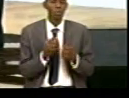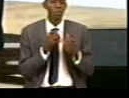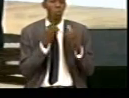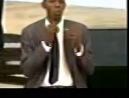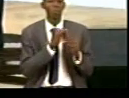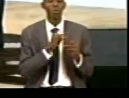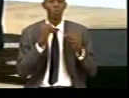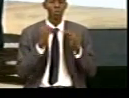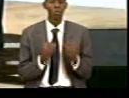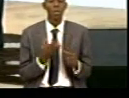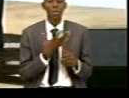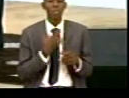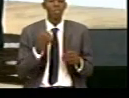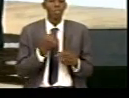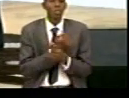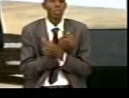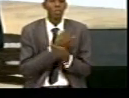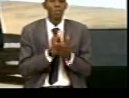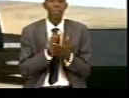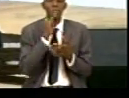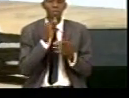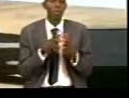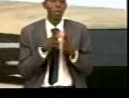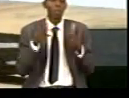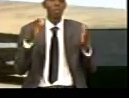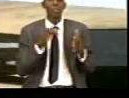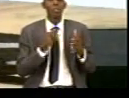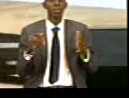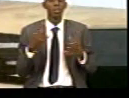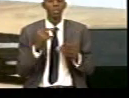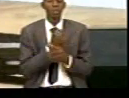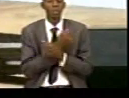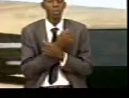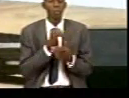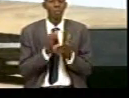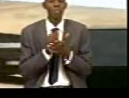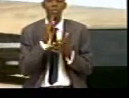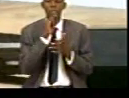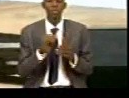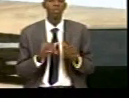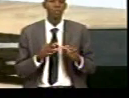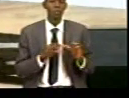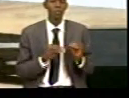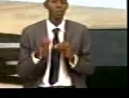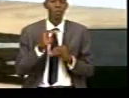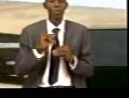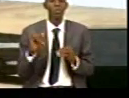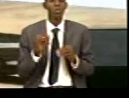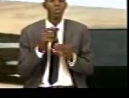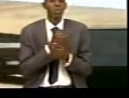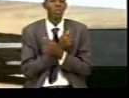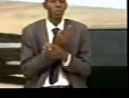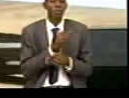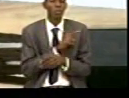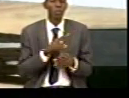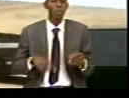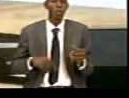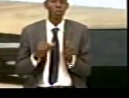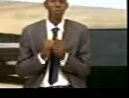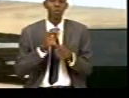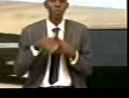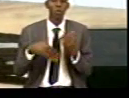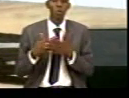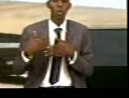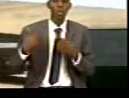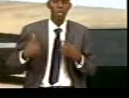is abounding, and the love that is flowing. You love the Lord with all your heart, all your soul, and all your mind, and